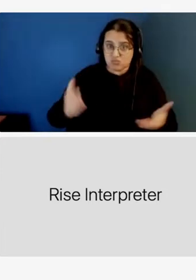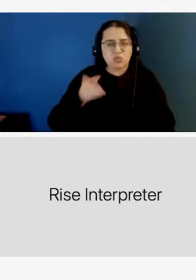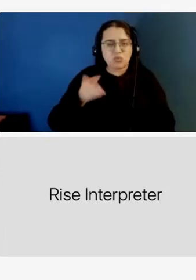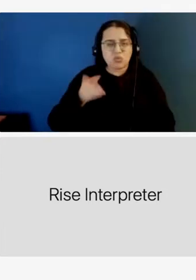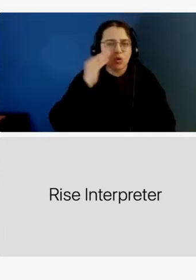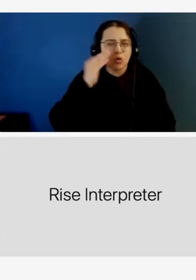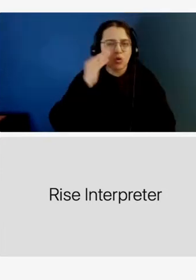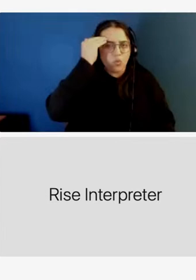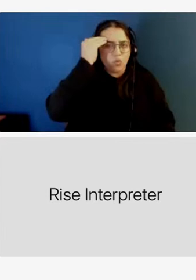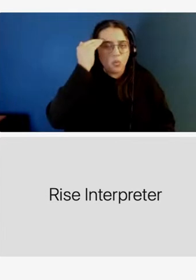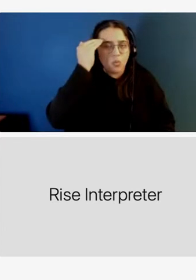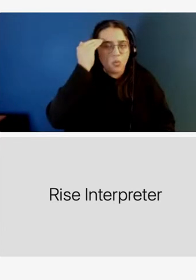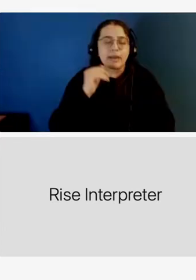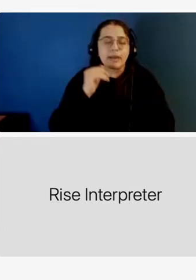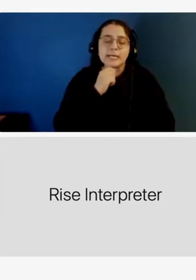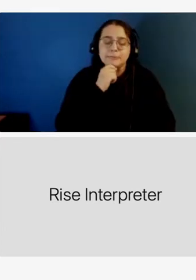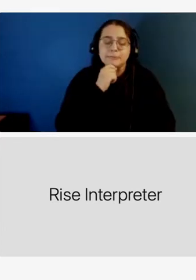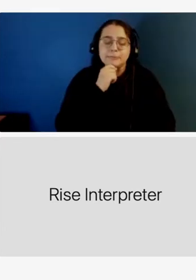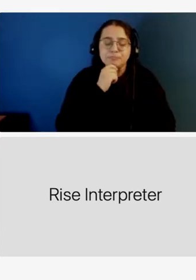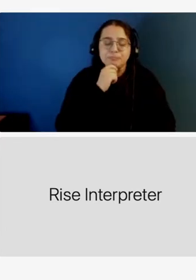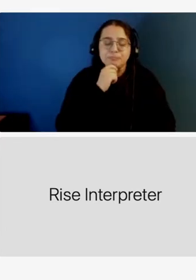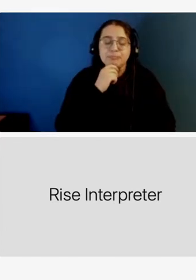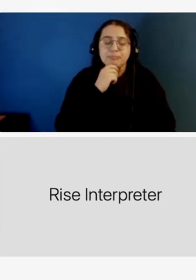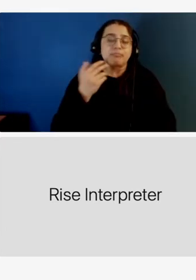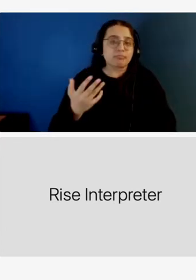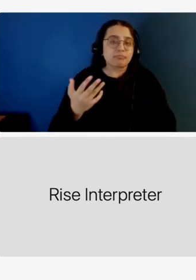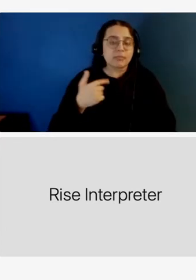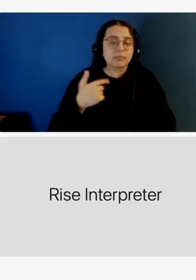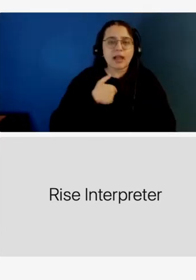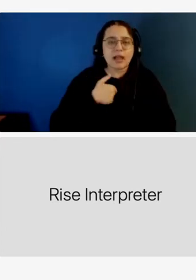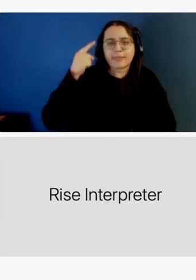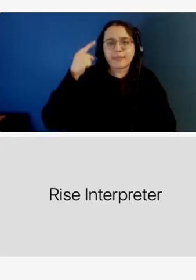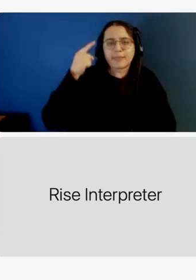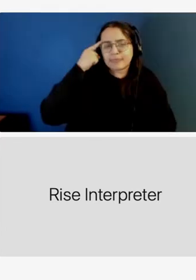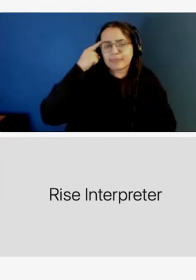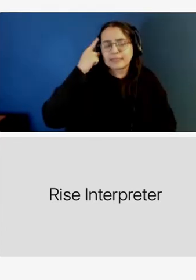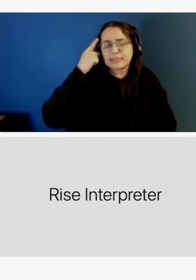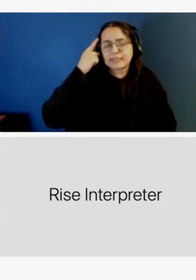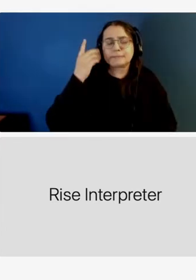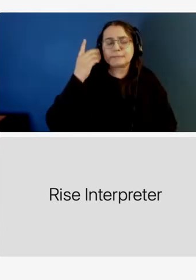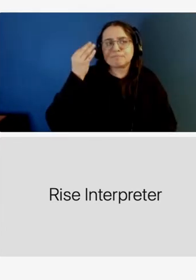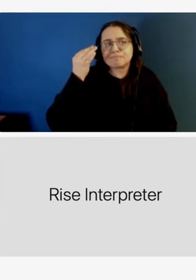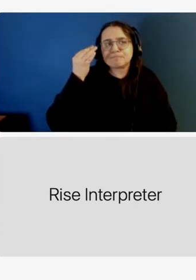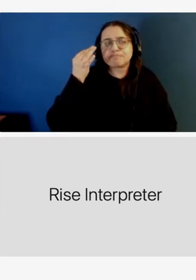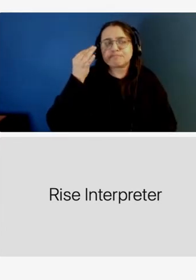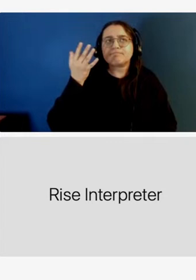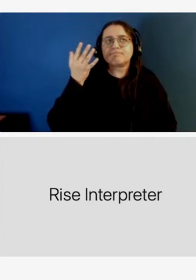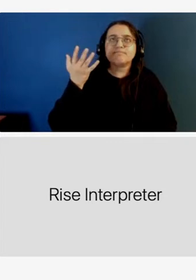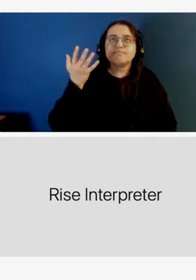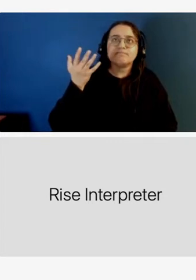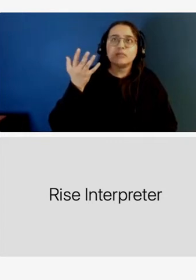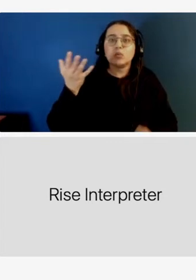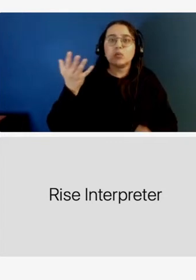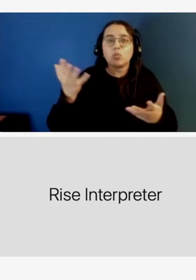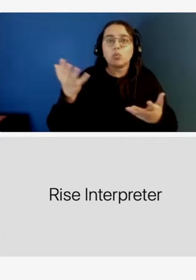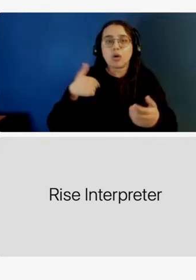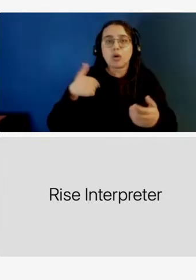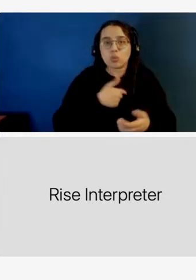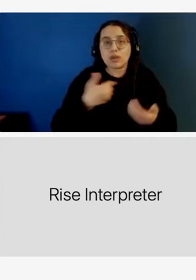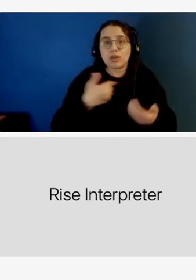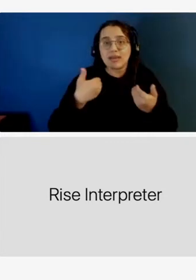I think that what we have of Ray Abril,